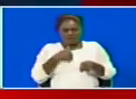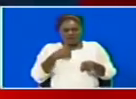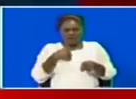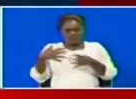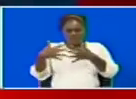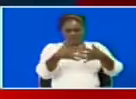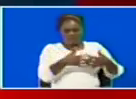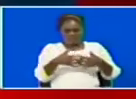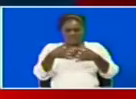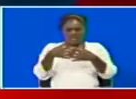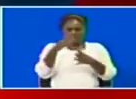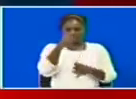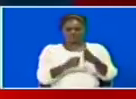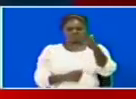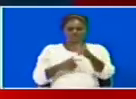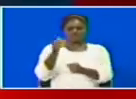American